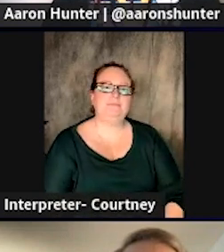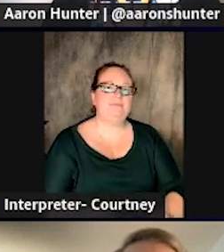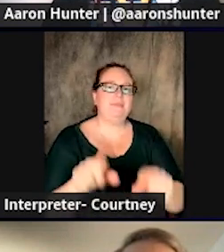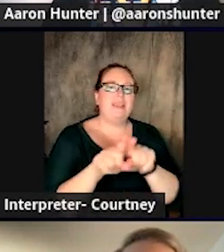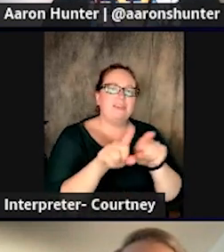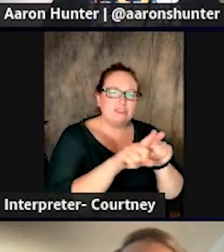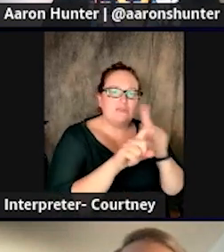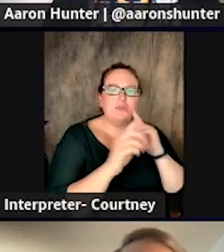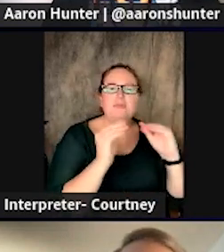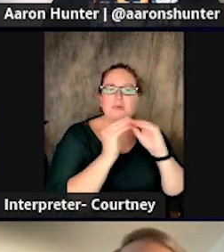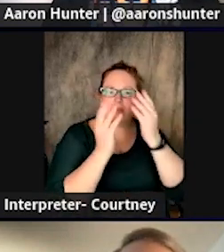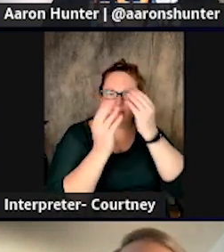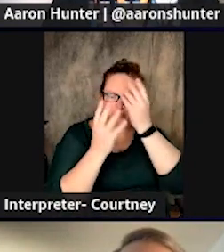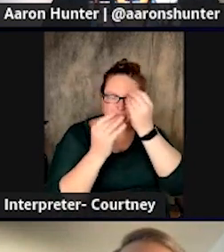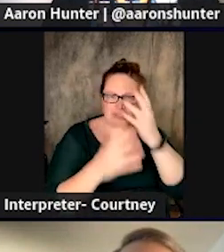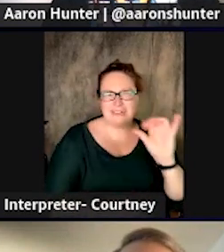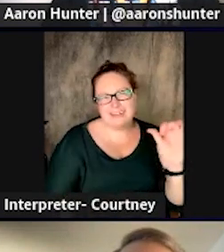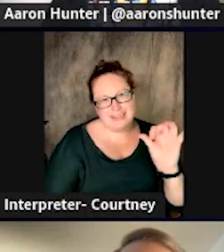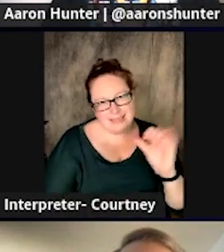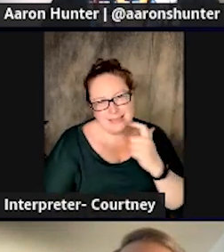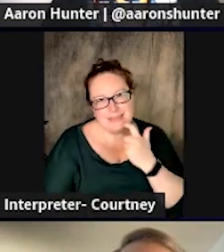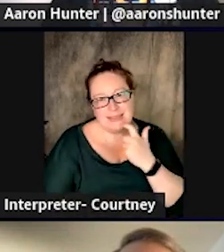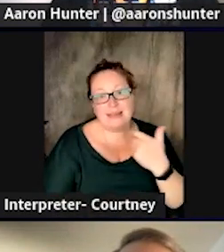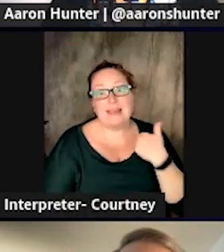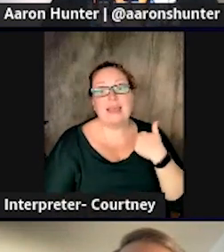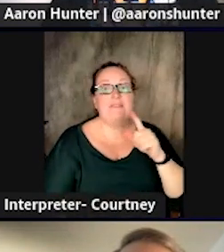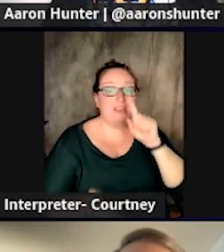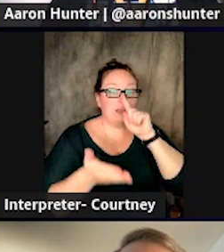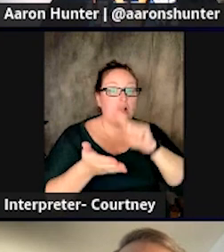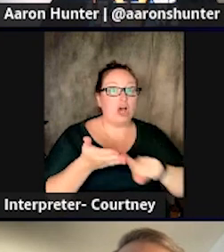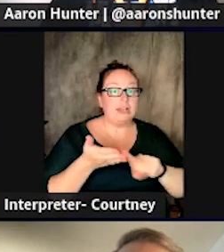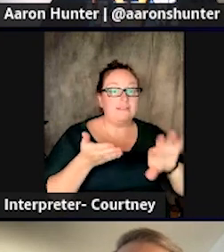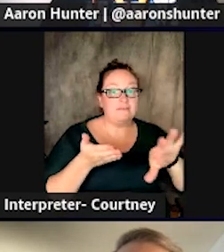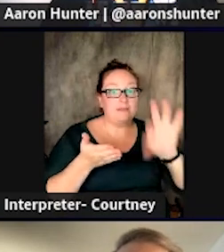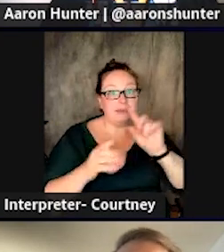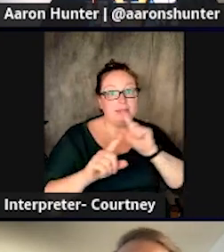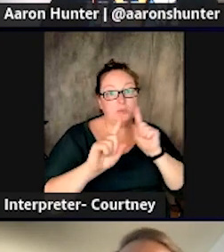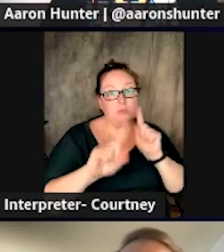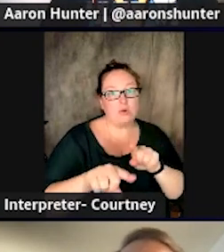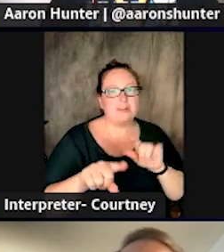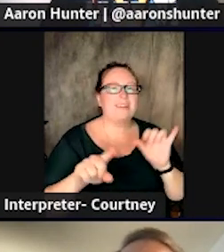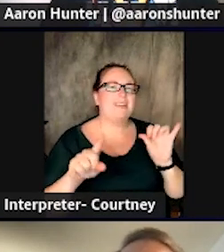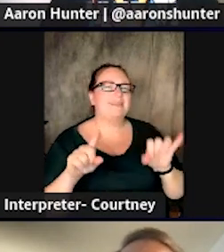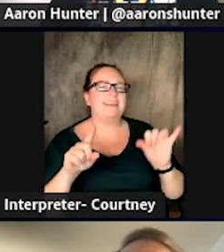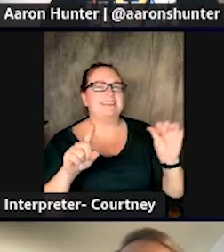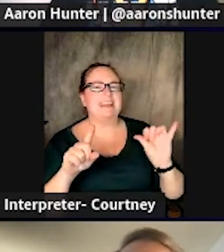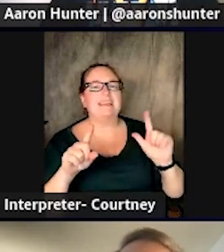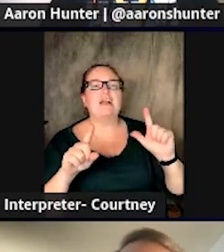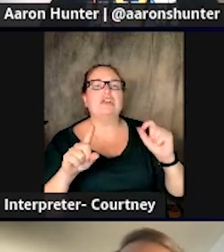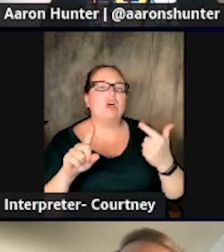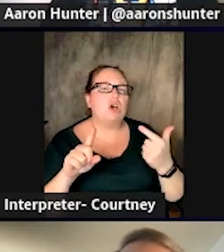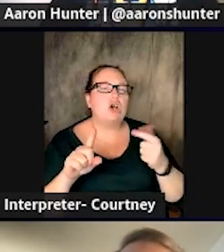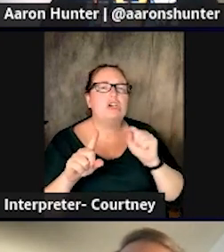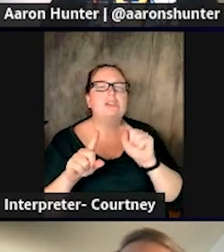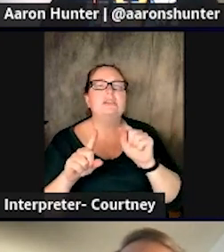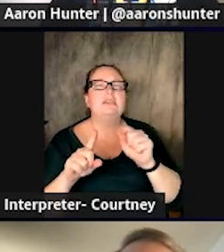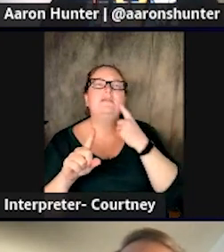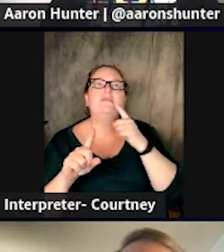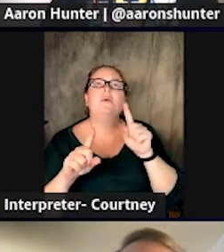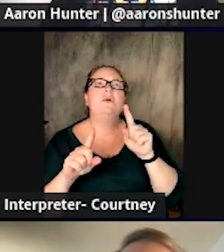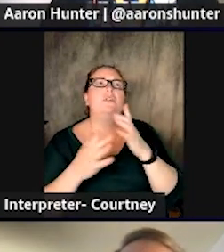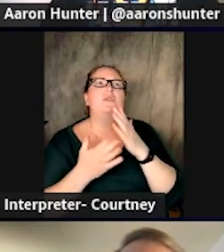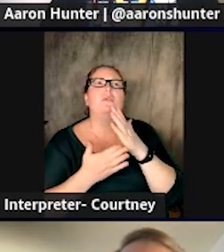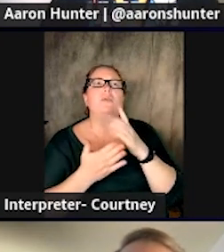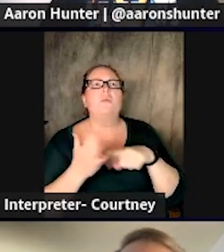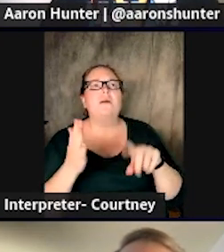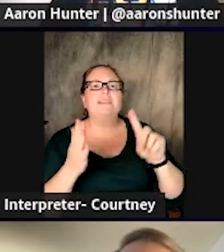information, as I mentioned, we have this audit finding report. So again, think of this as a log of what data protection